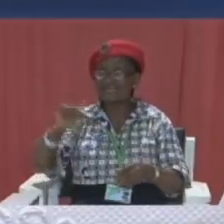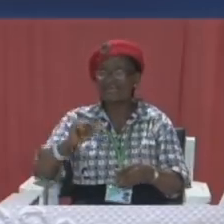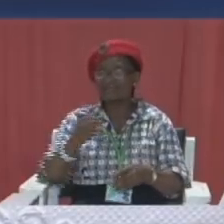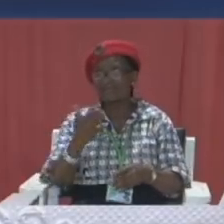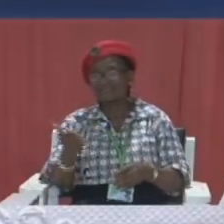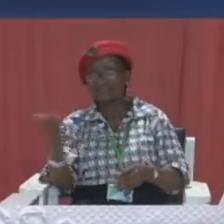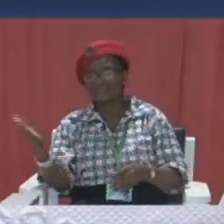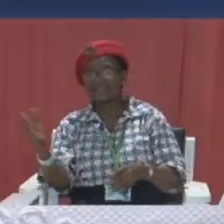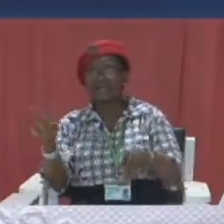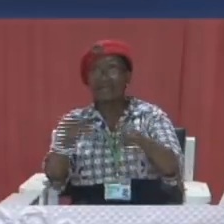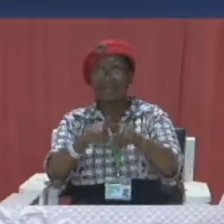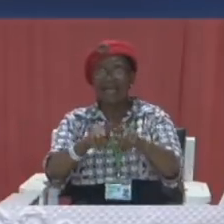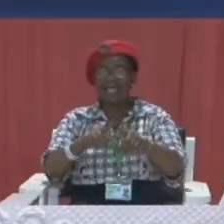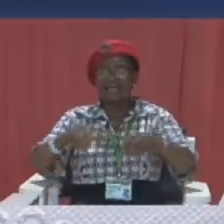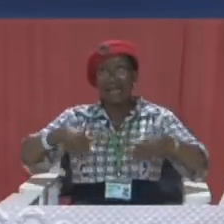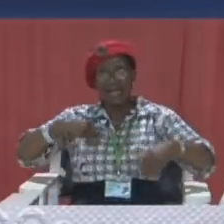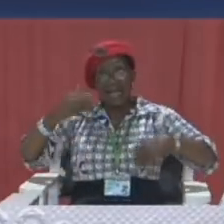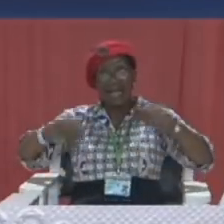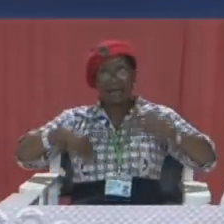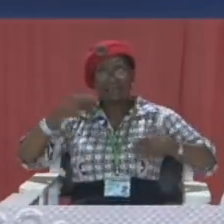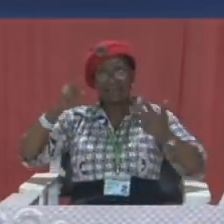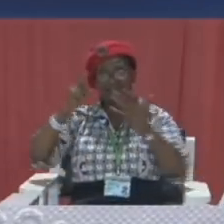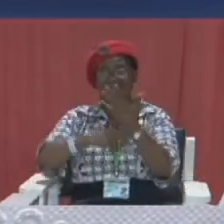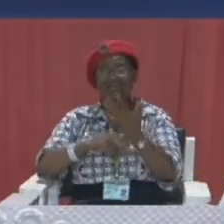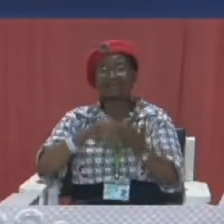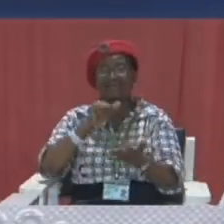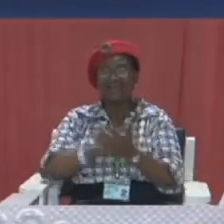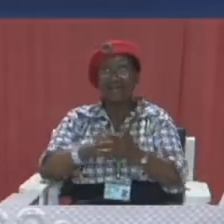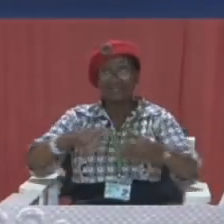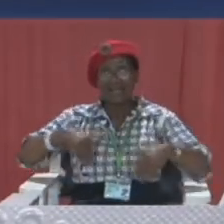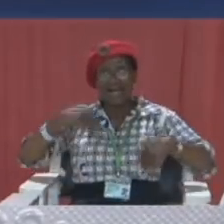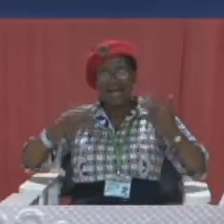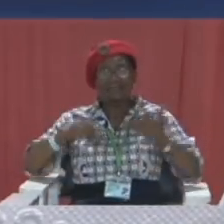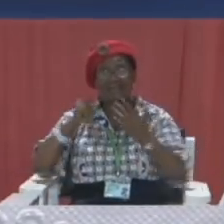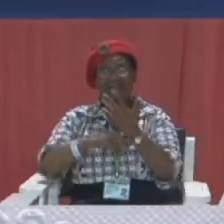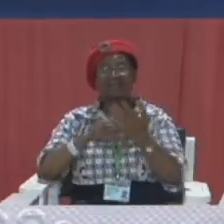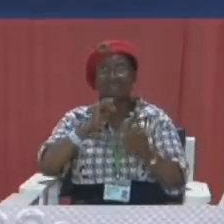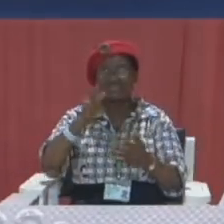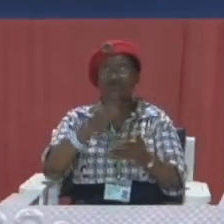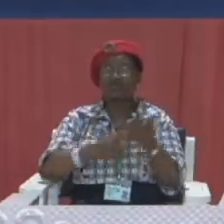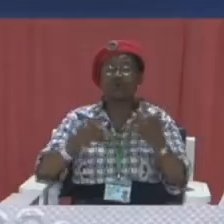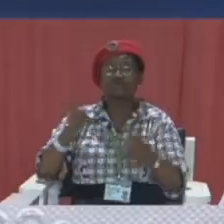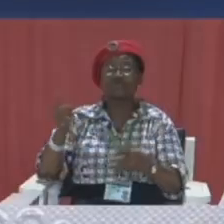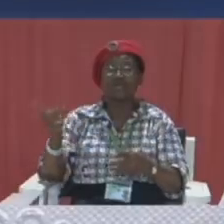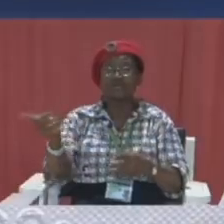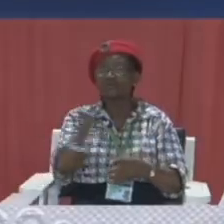happiness. That happiness is what you get when something